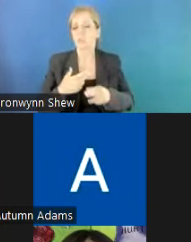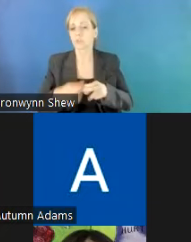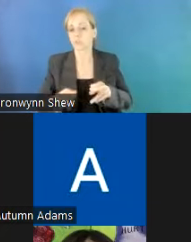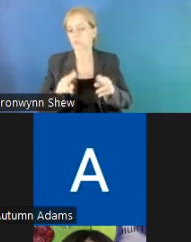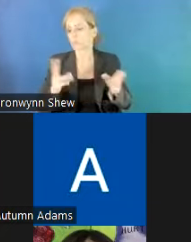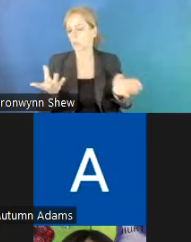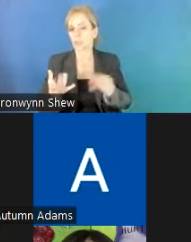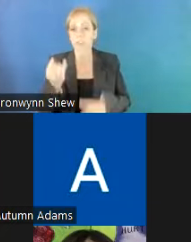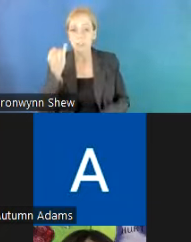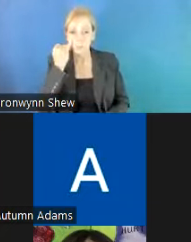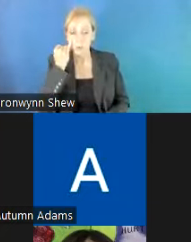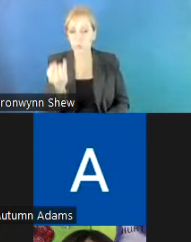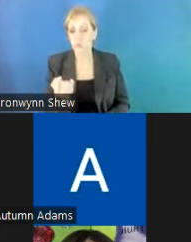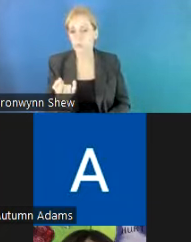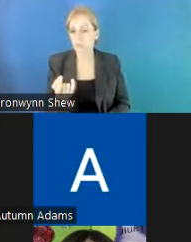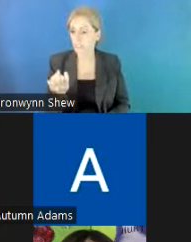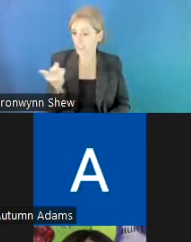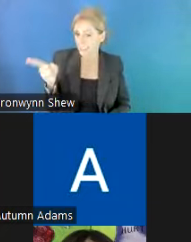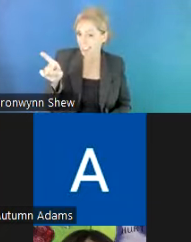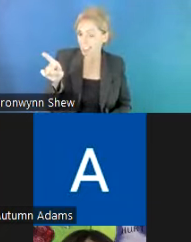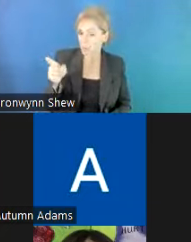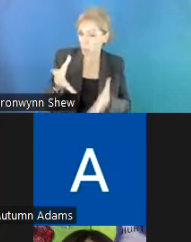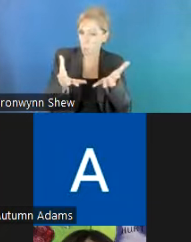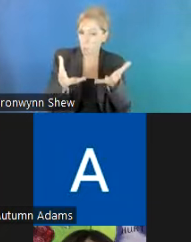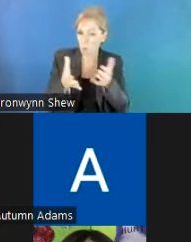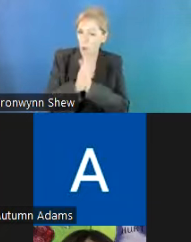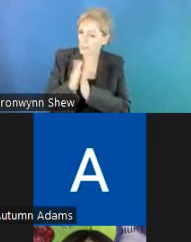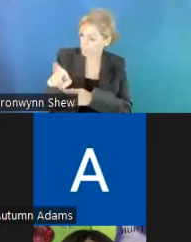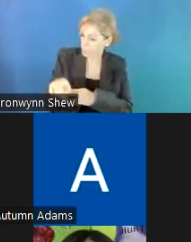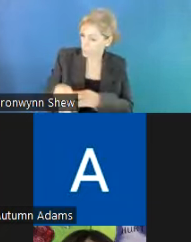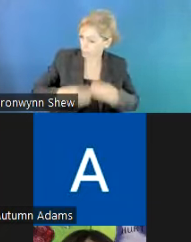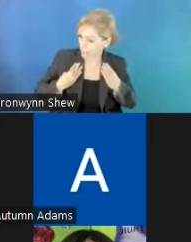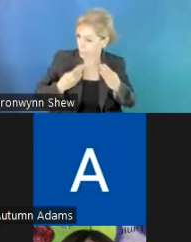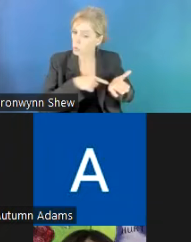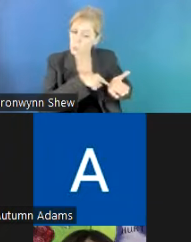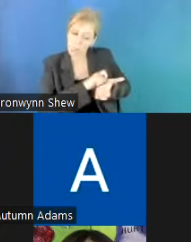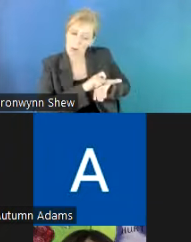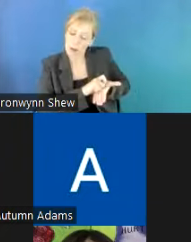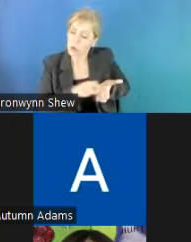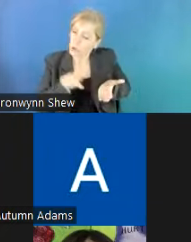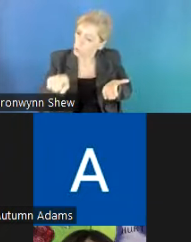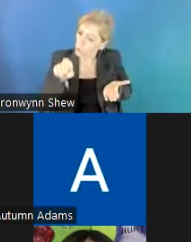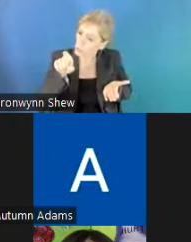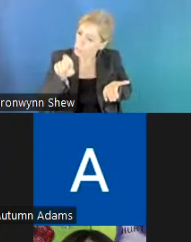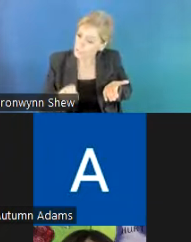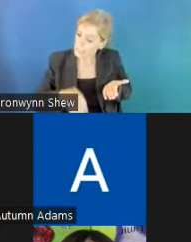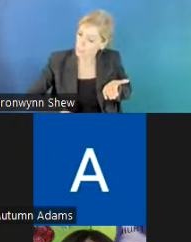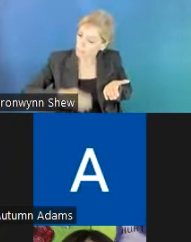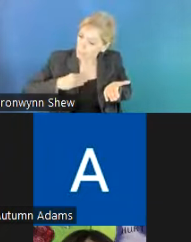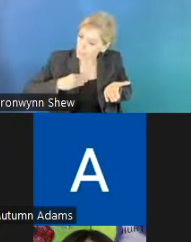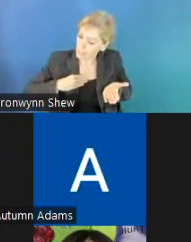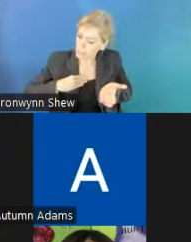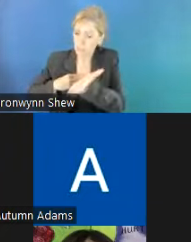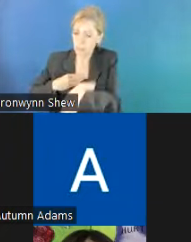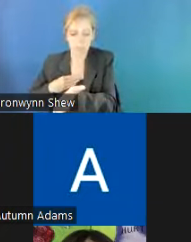you need blanket. Yes. Okay. What else do you need? Things like